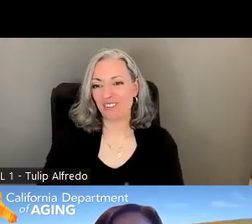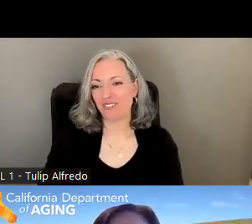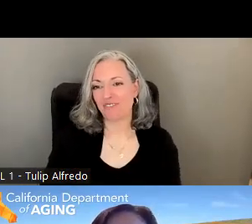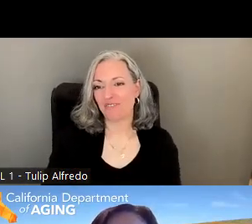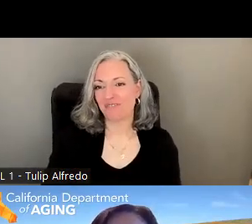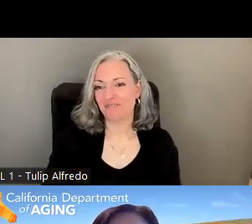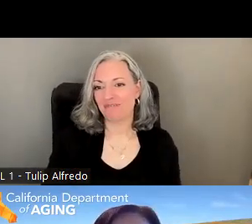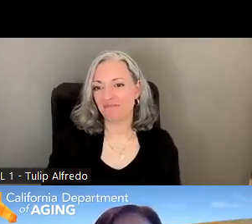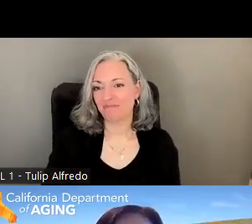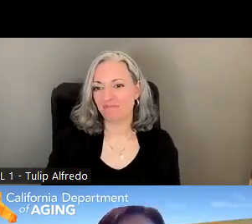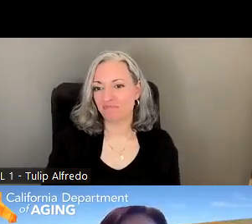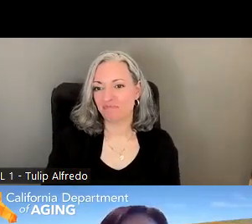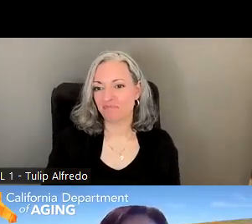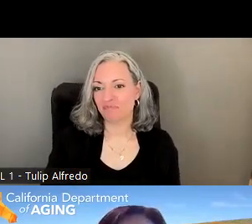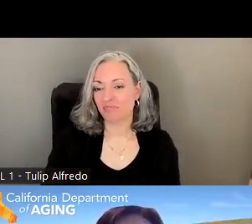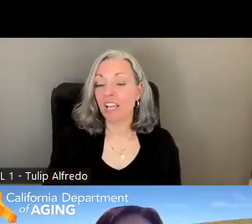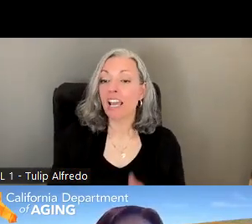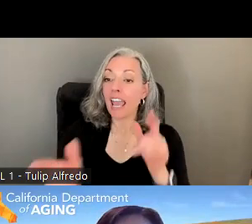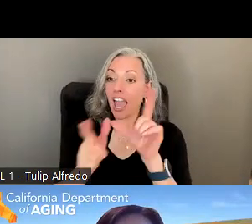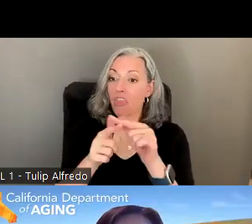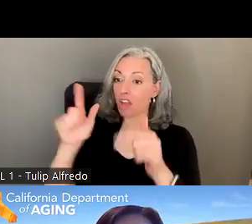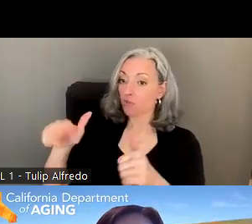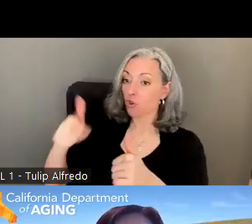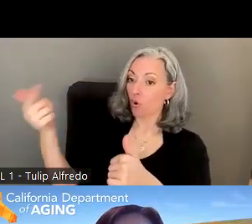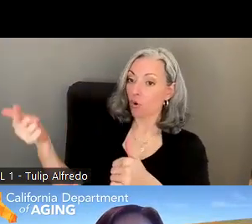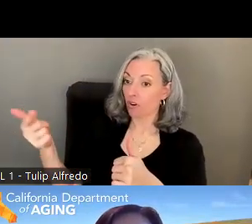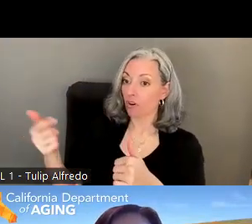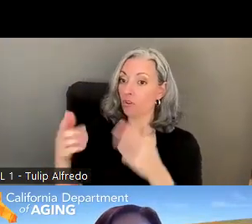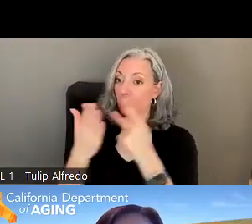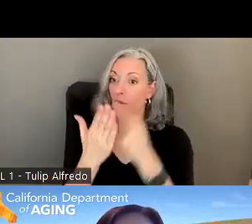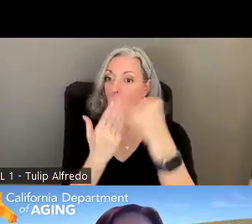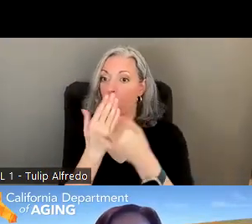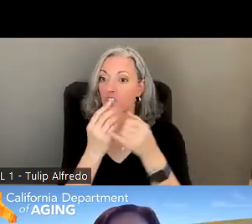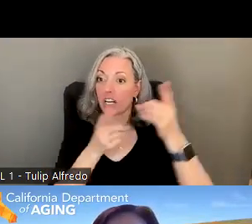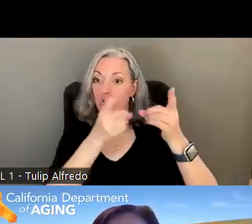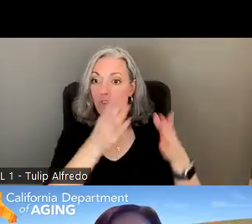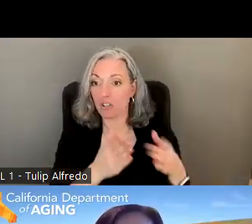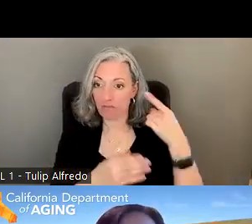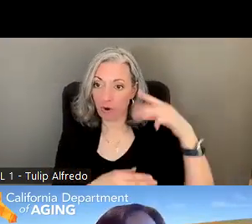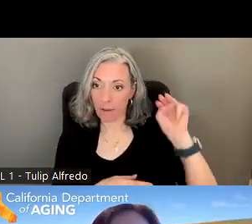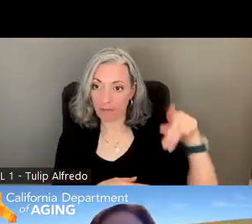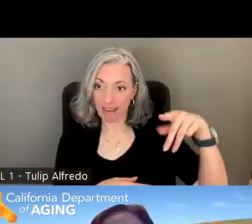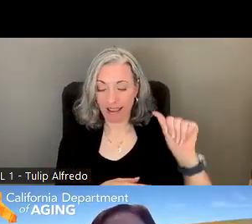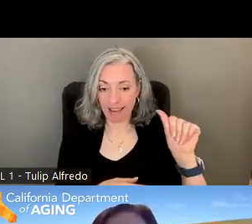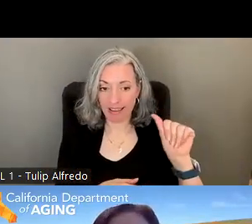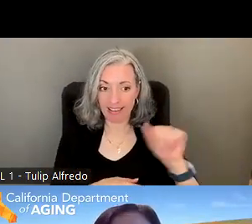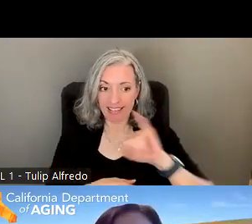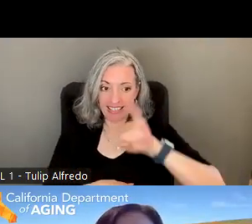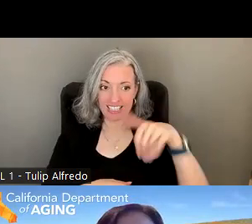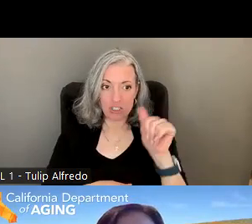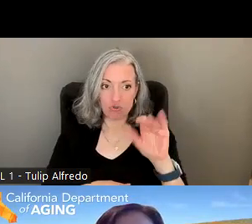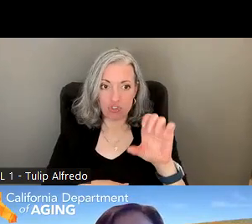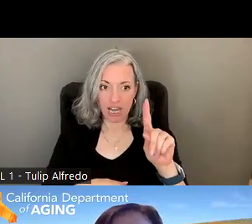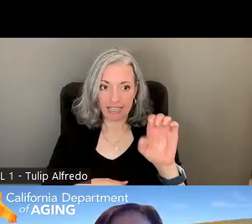Thank you. And then I'll be turning it over to our project director for the MPA, Jackie Tompkins,